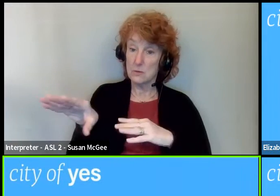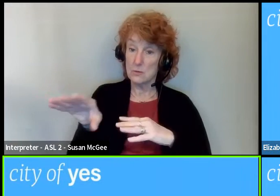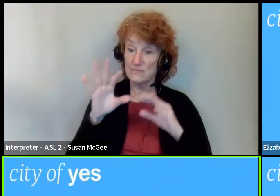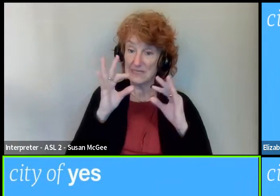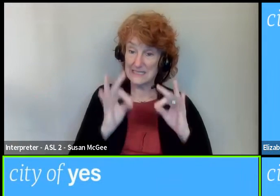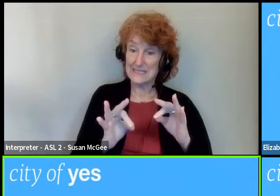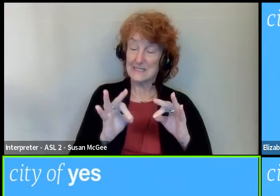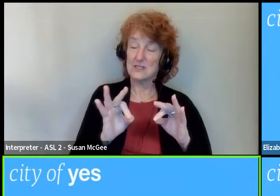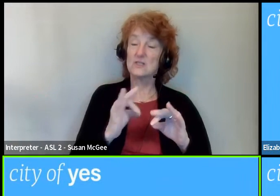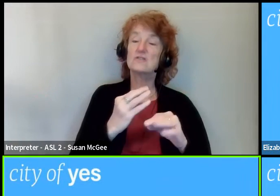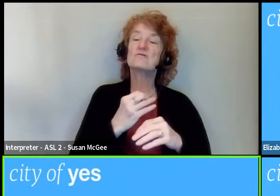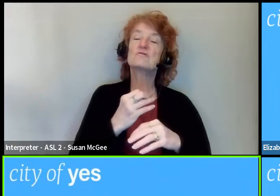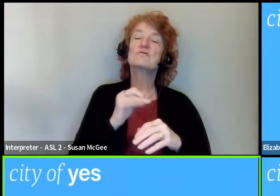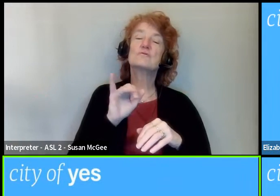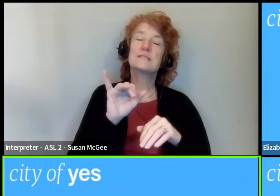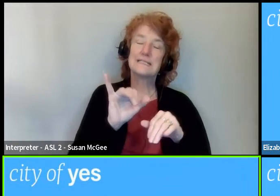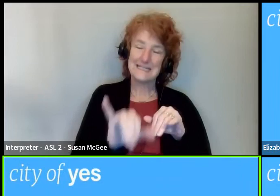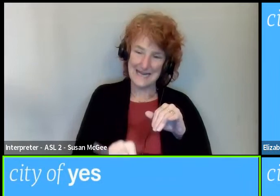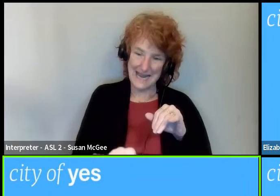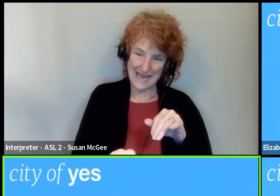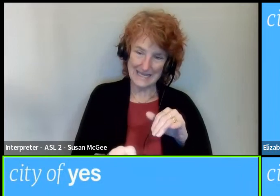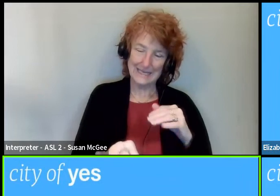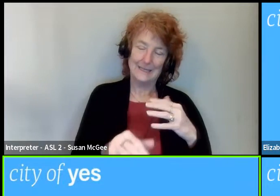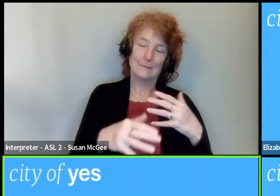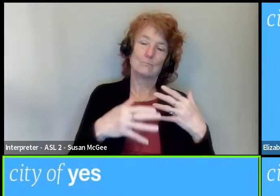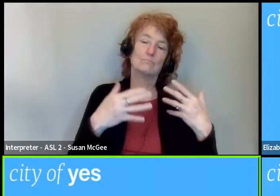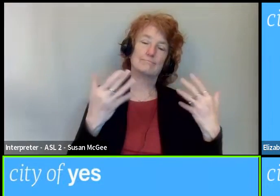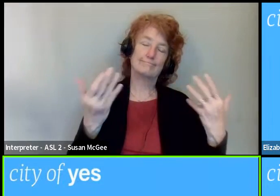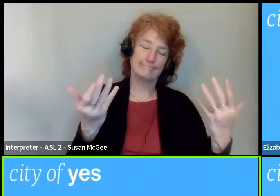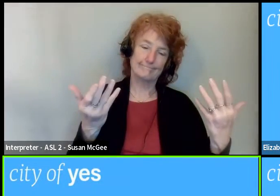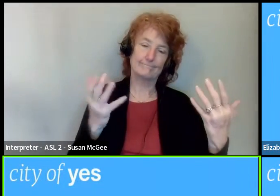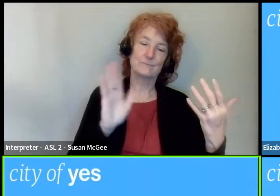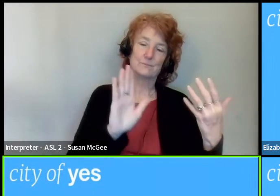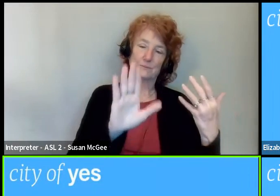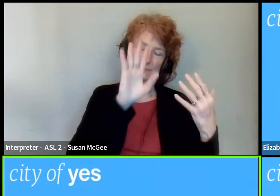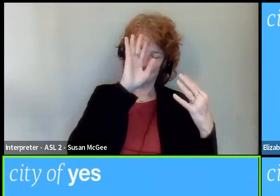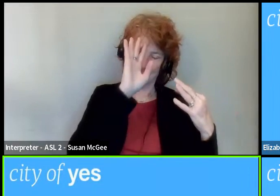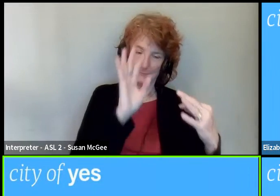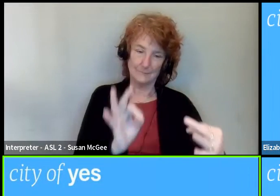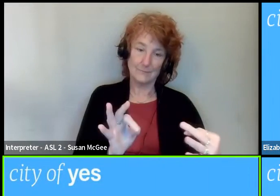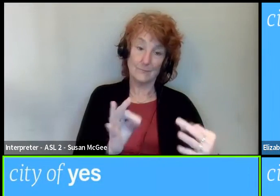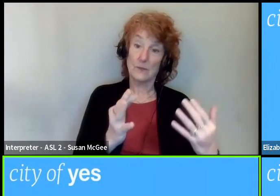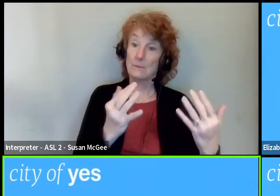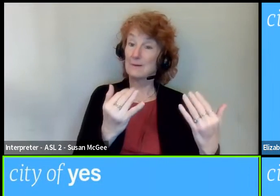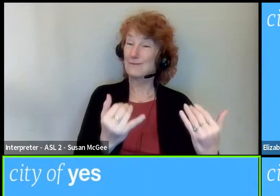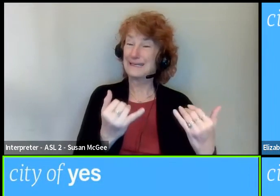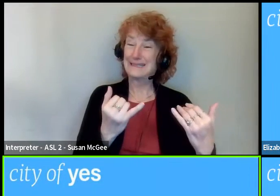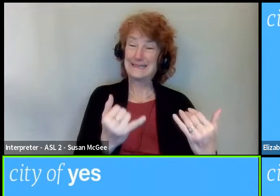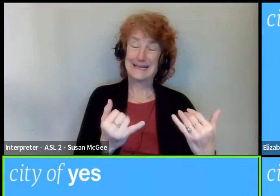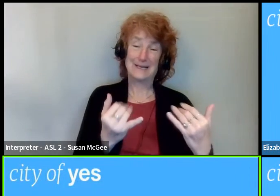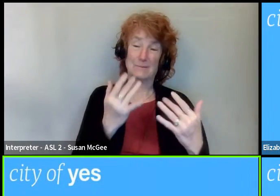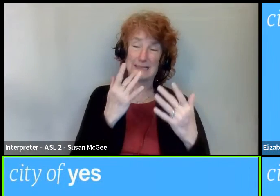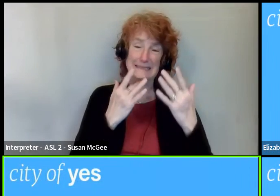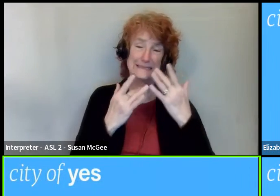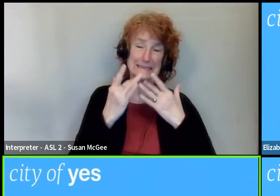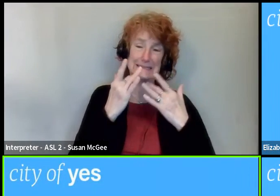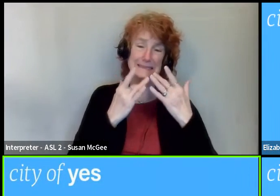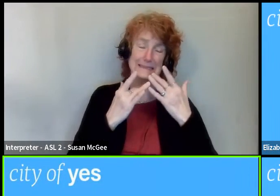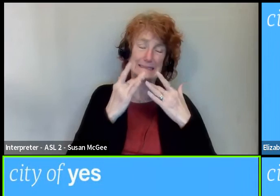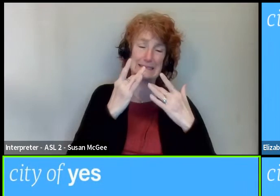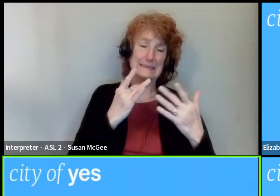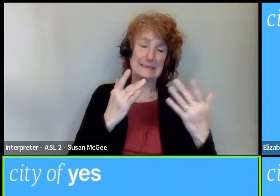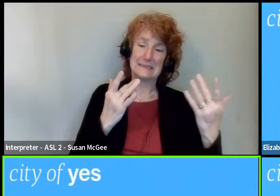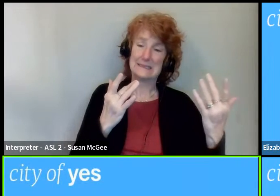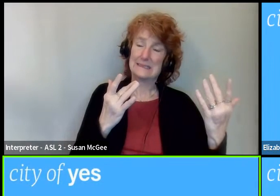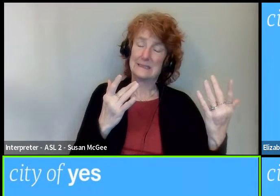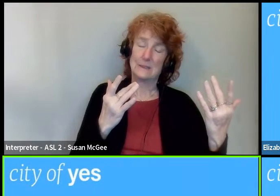market robs New Yorkers of that choice. Today's current restrictive zoning also means that some neighborhoods are experiencing intense pressure, including